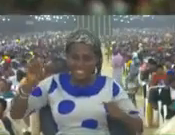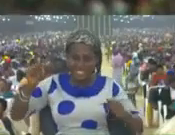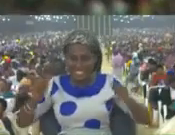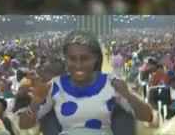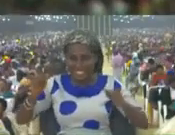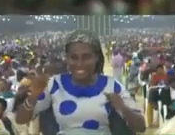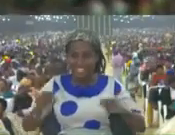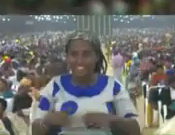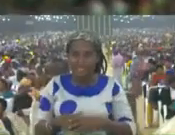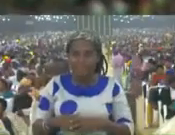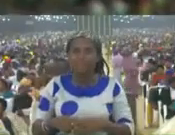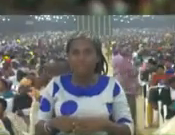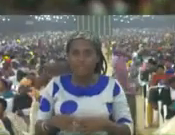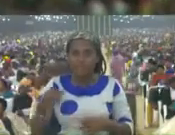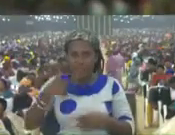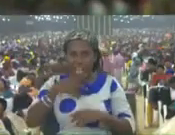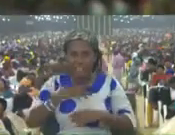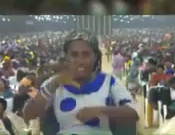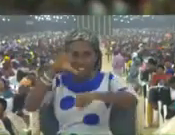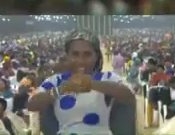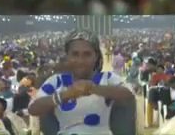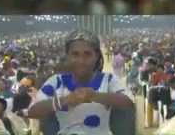He's finished.